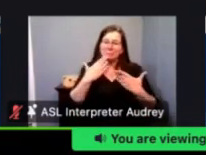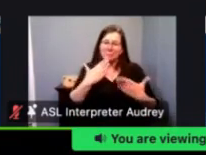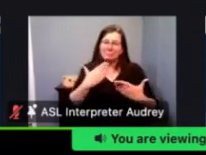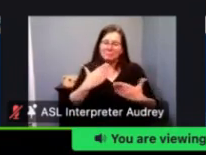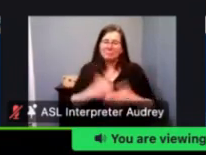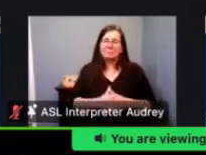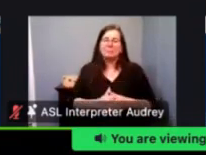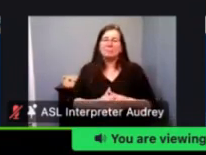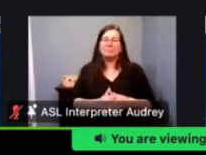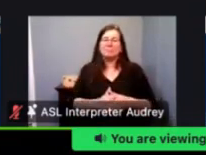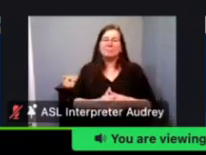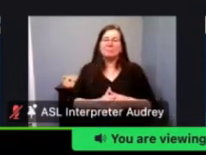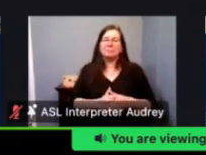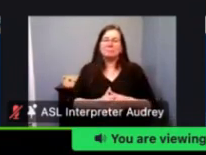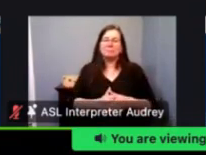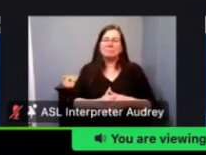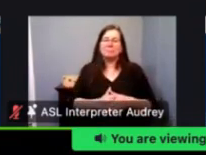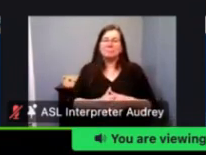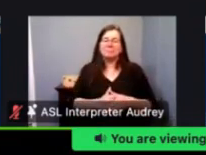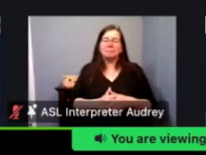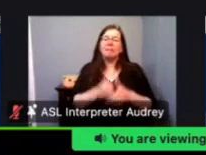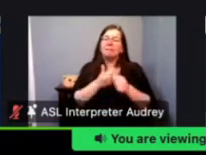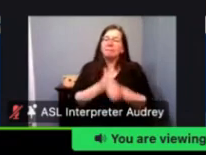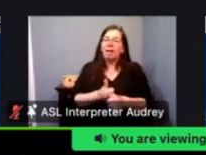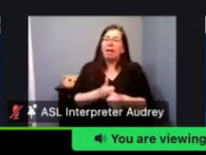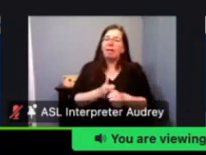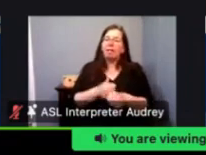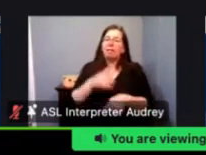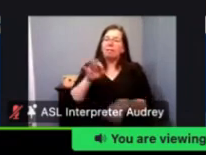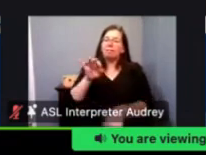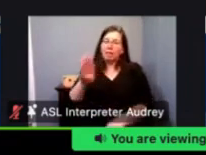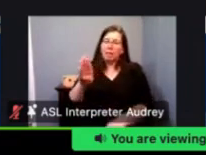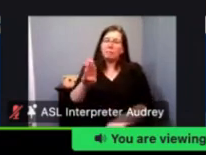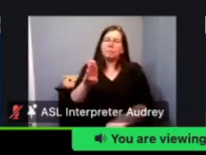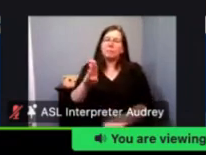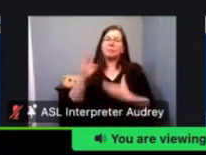Follow us on Facebook. Join our listserv.